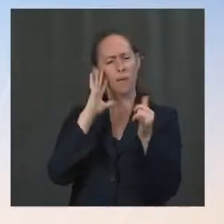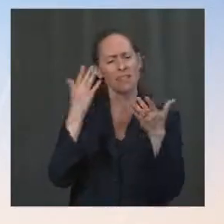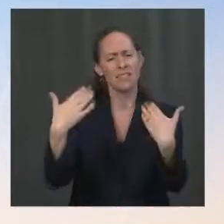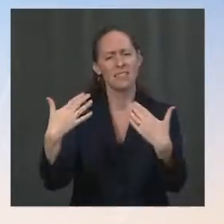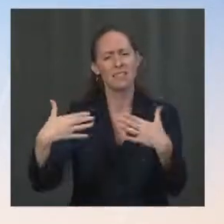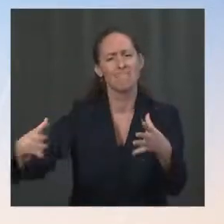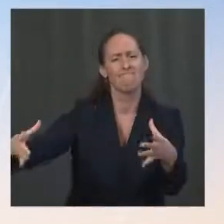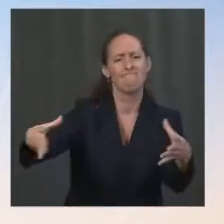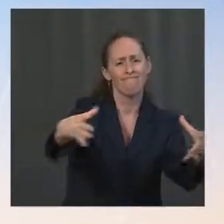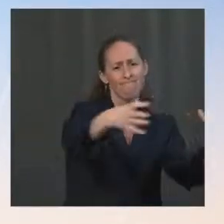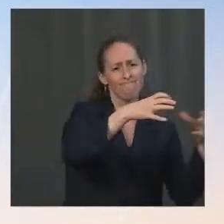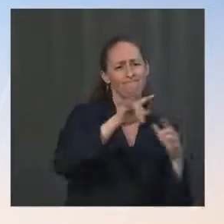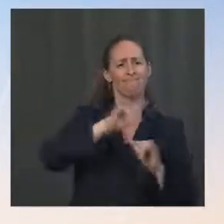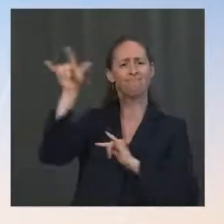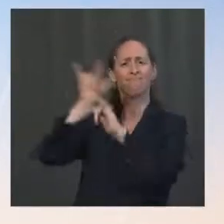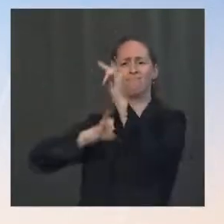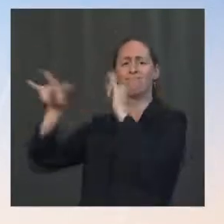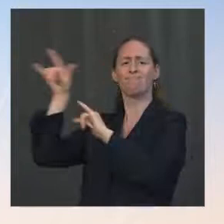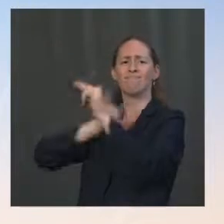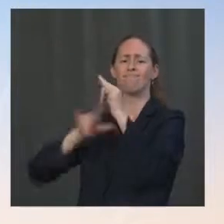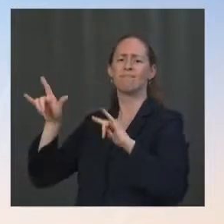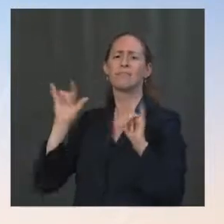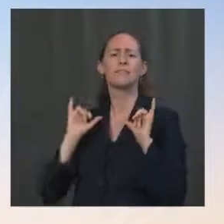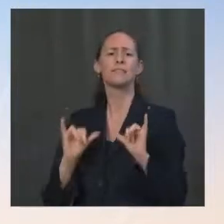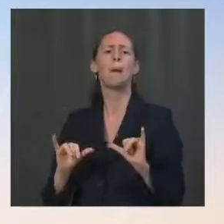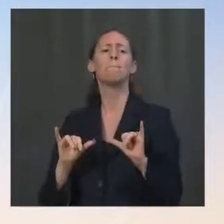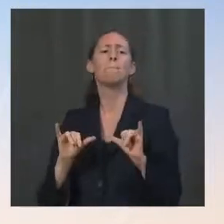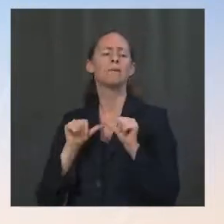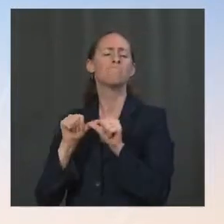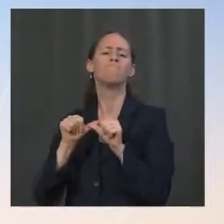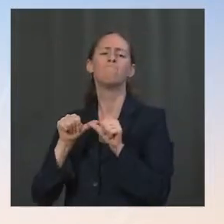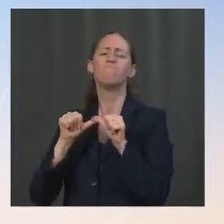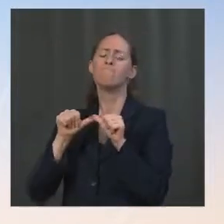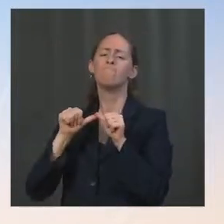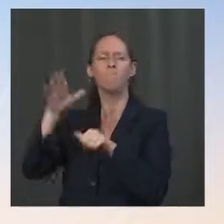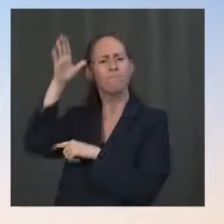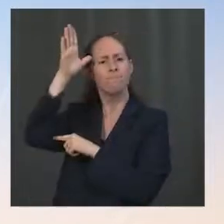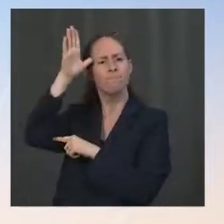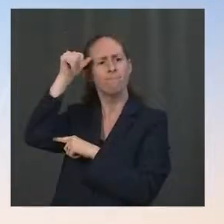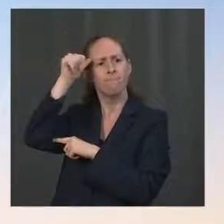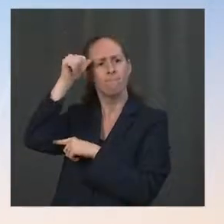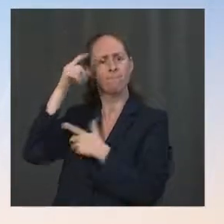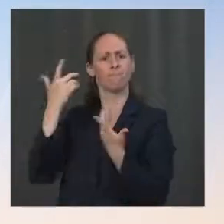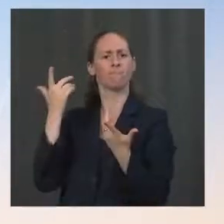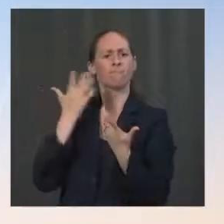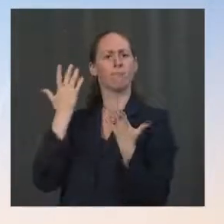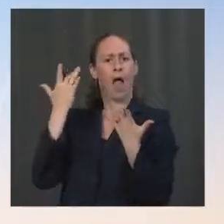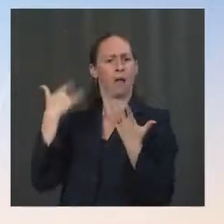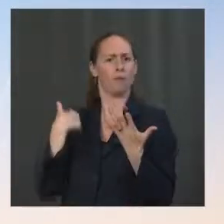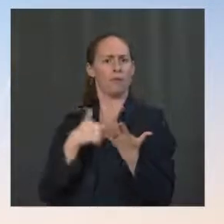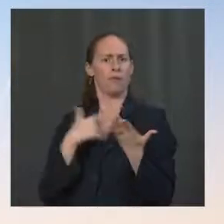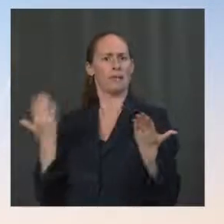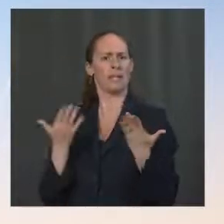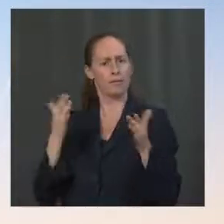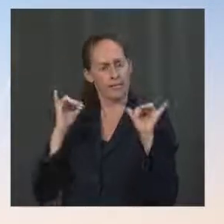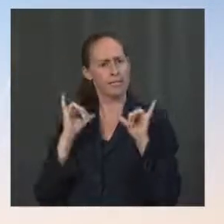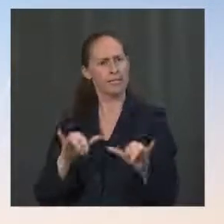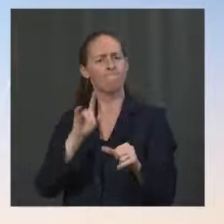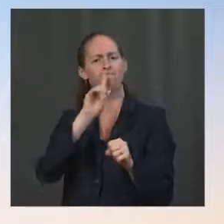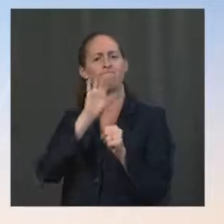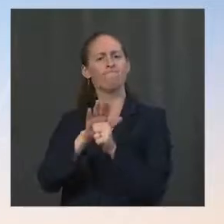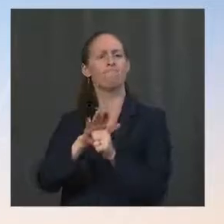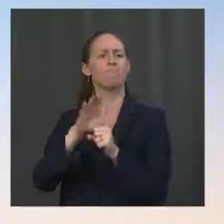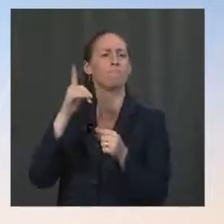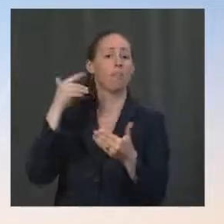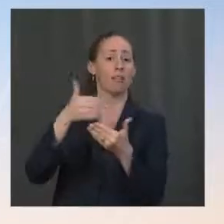people from the country over the coming days, and completing their mission by the 31st. What it will also mean as they move to this retrograde